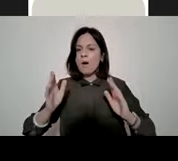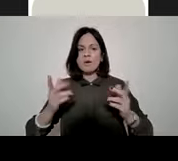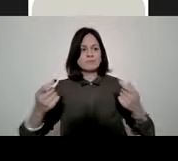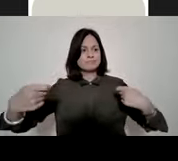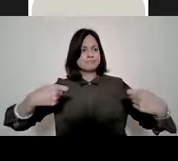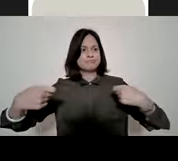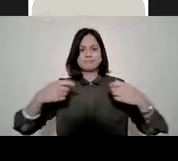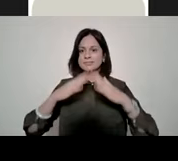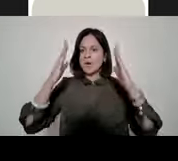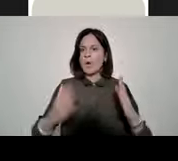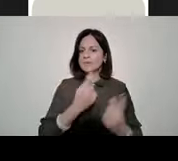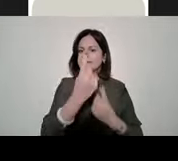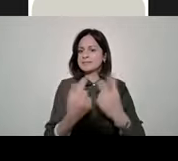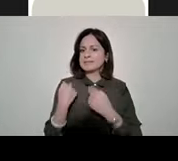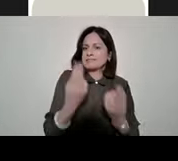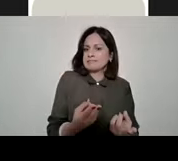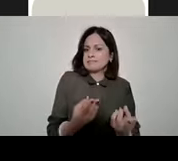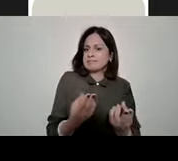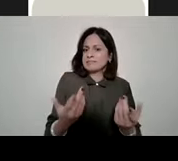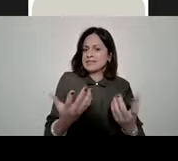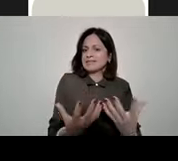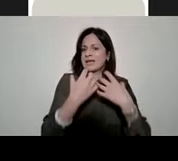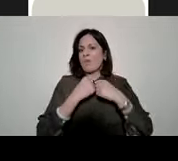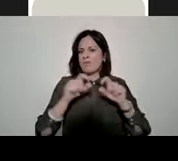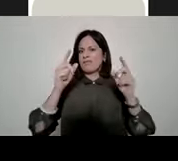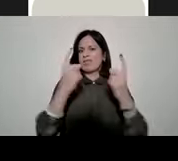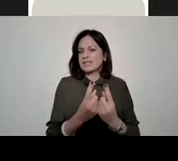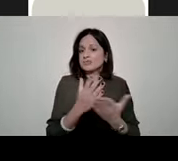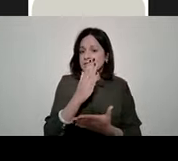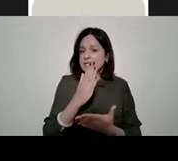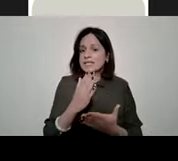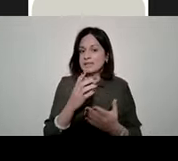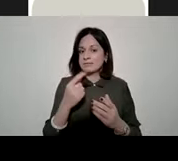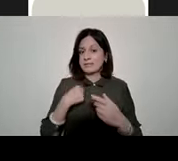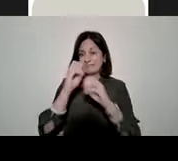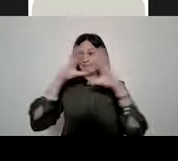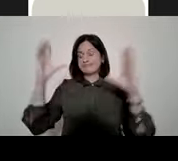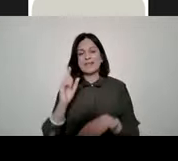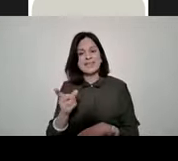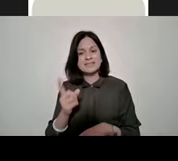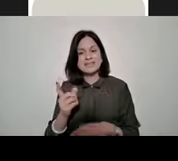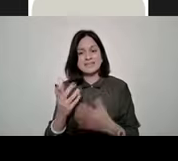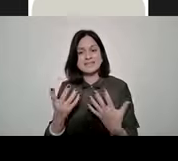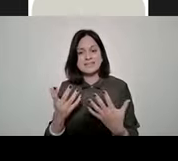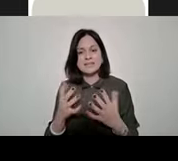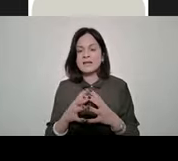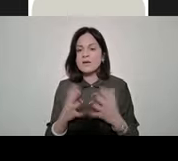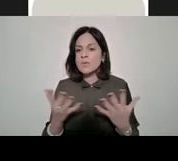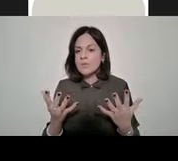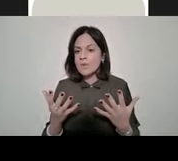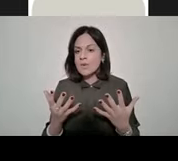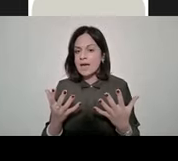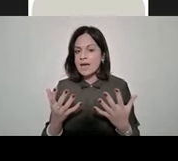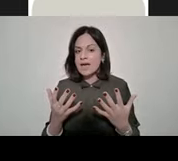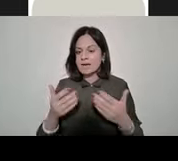does things for you. And I think my final image is actually something like that. But in the time